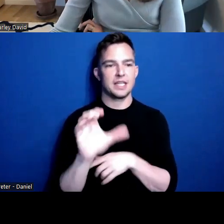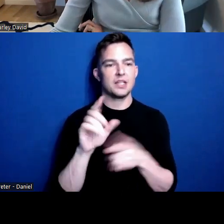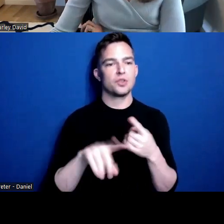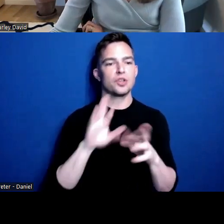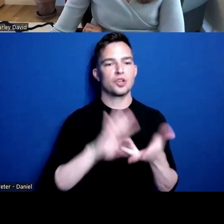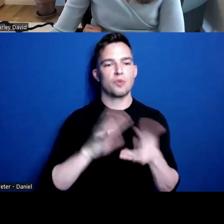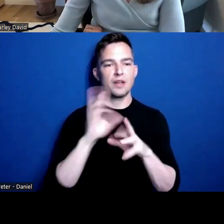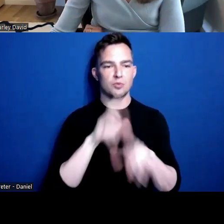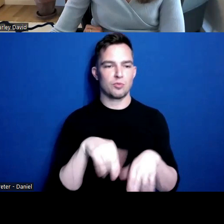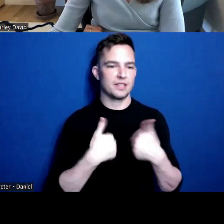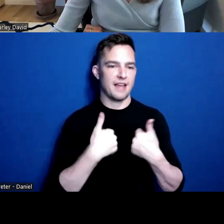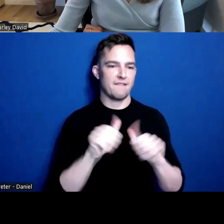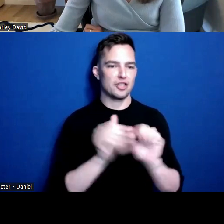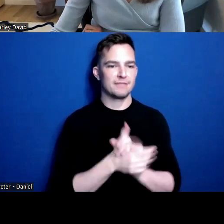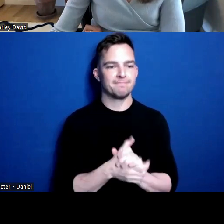response efforts.